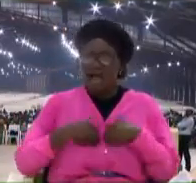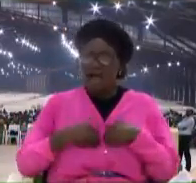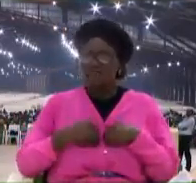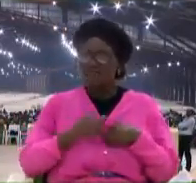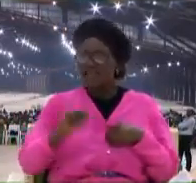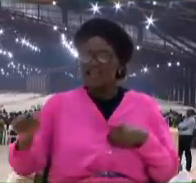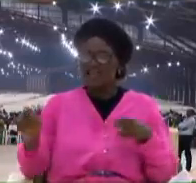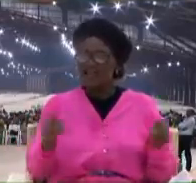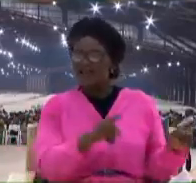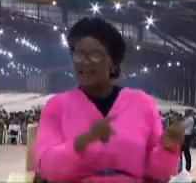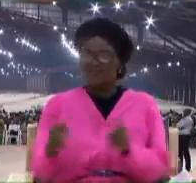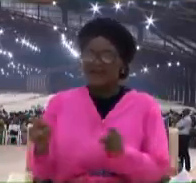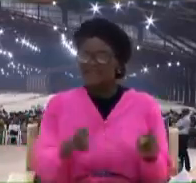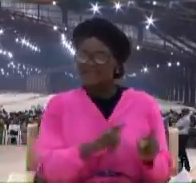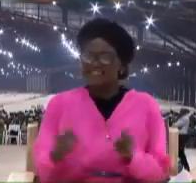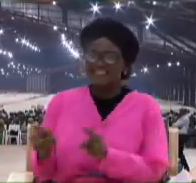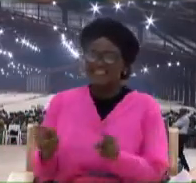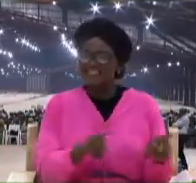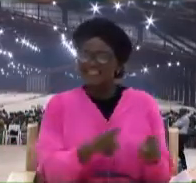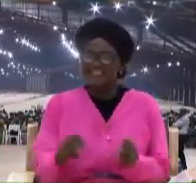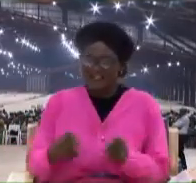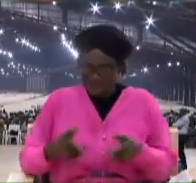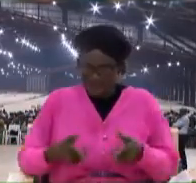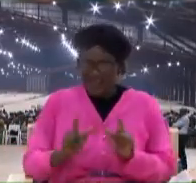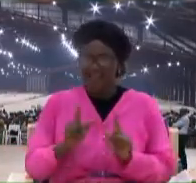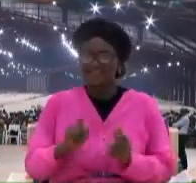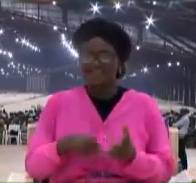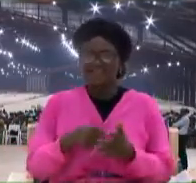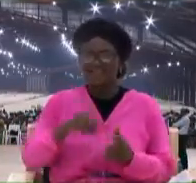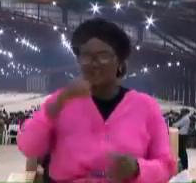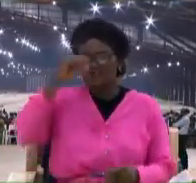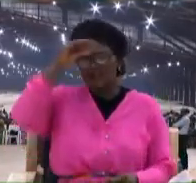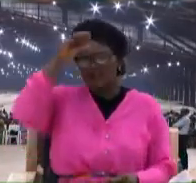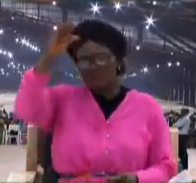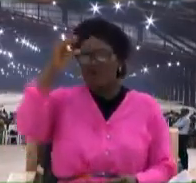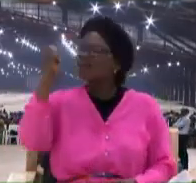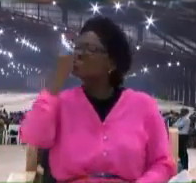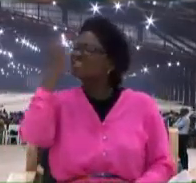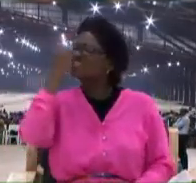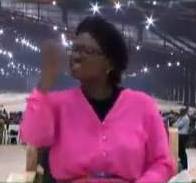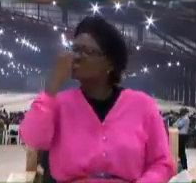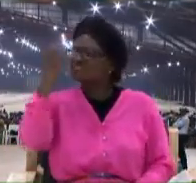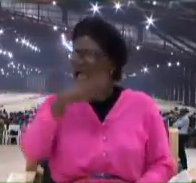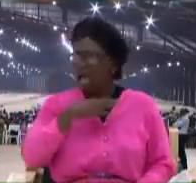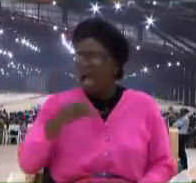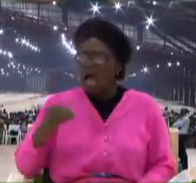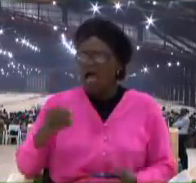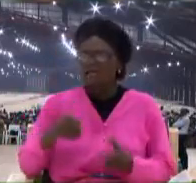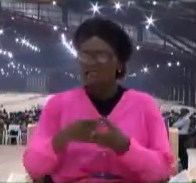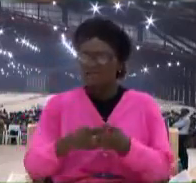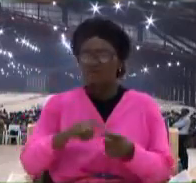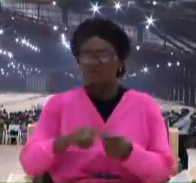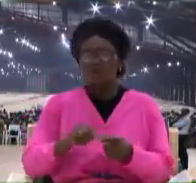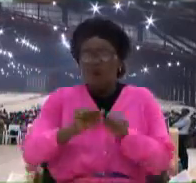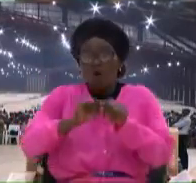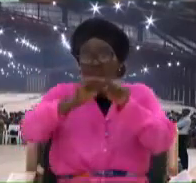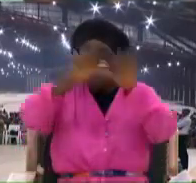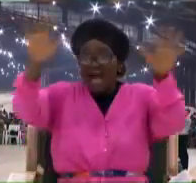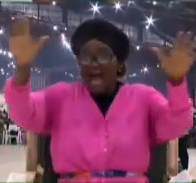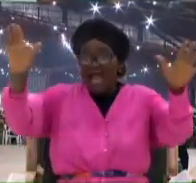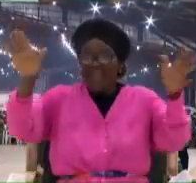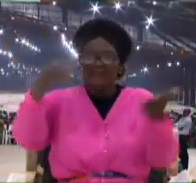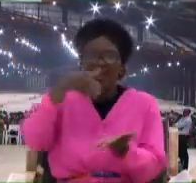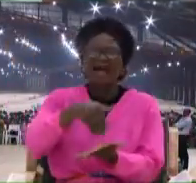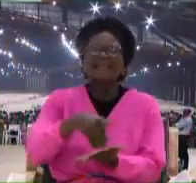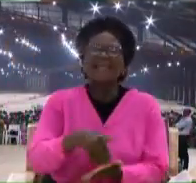Let this boy eat and begin to shine again."